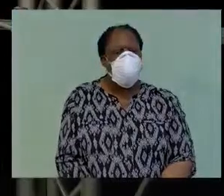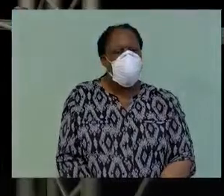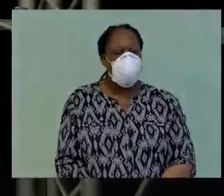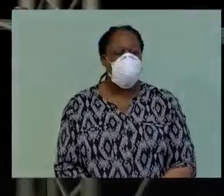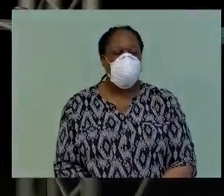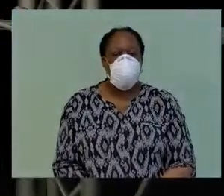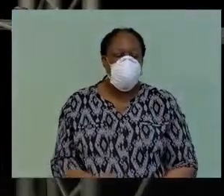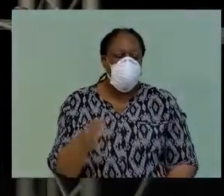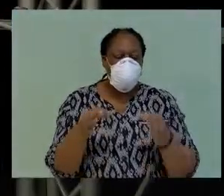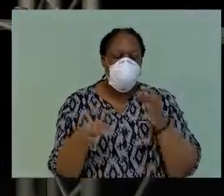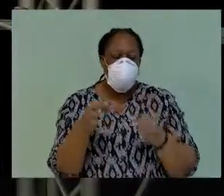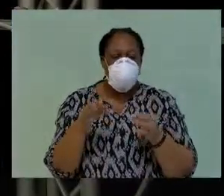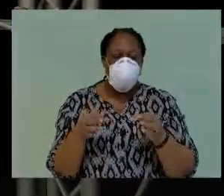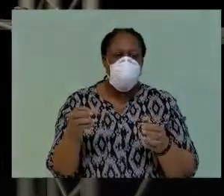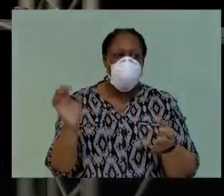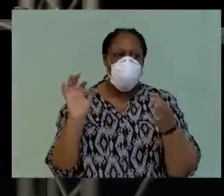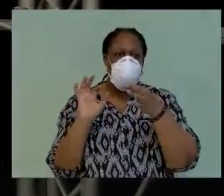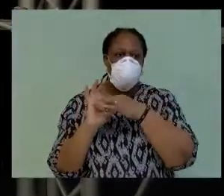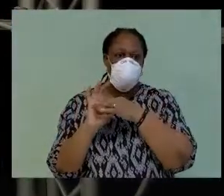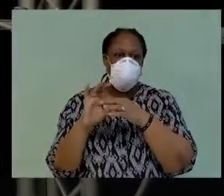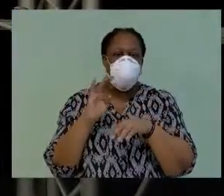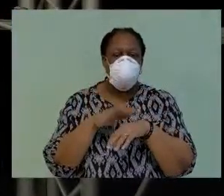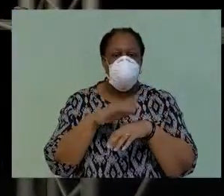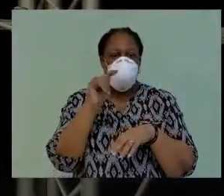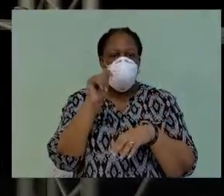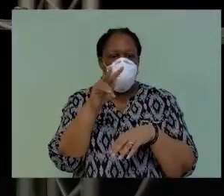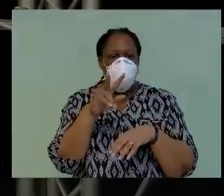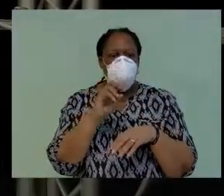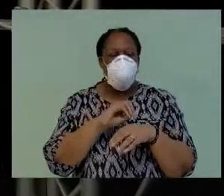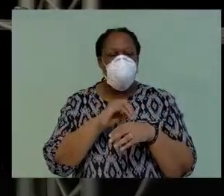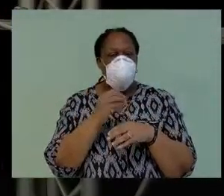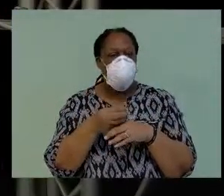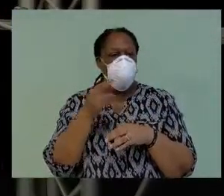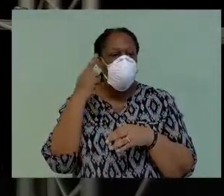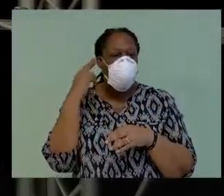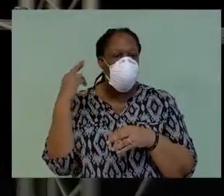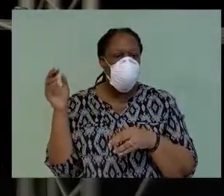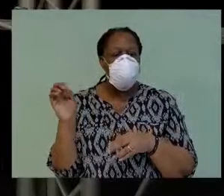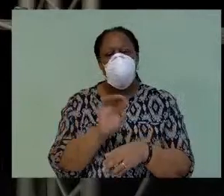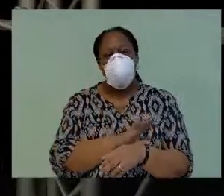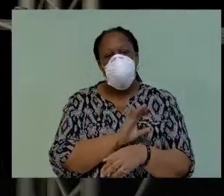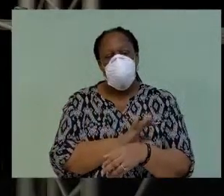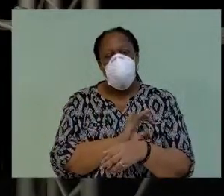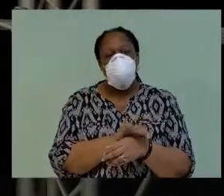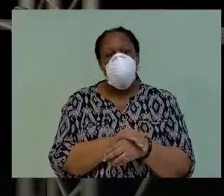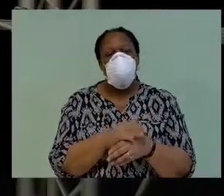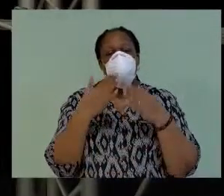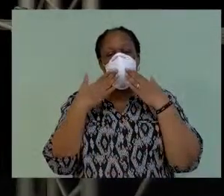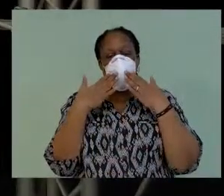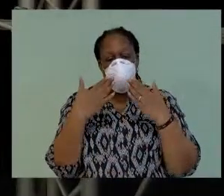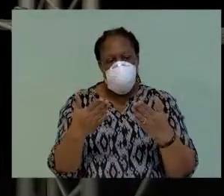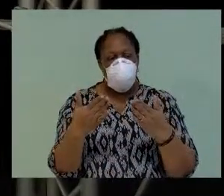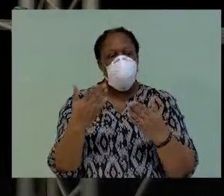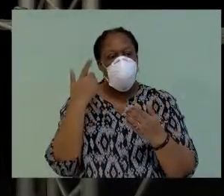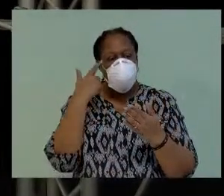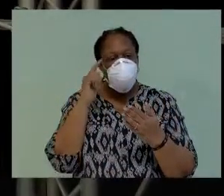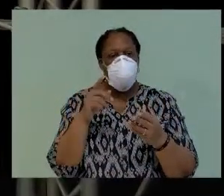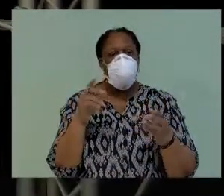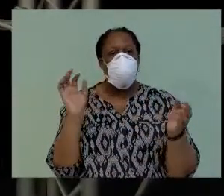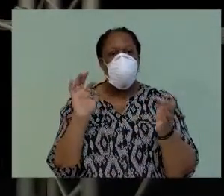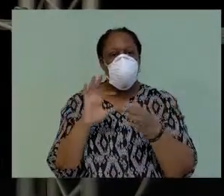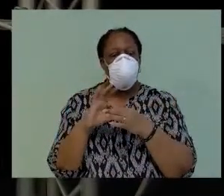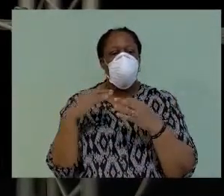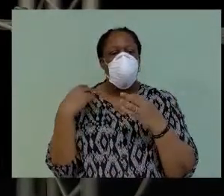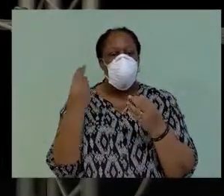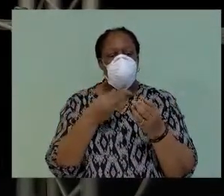If you are joining us via television or radio or social media, we thank you for being with